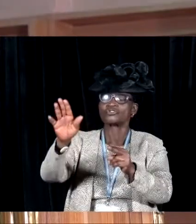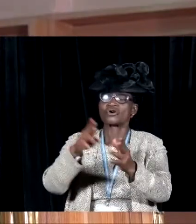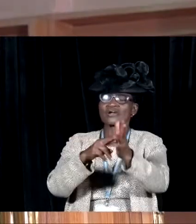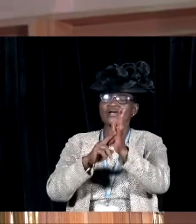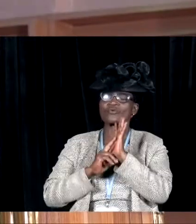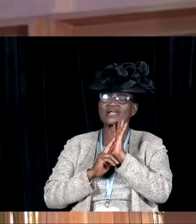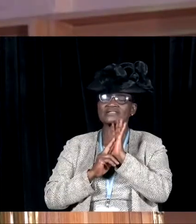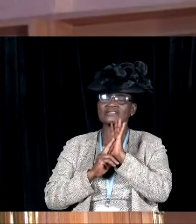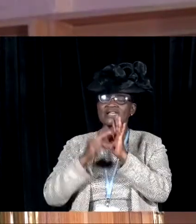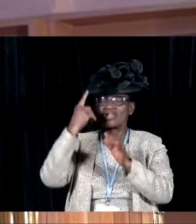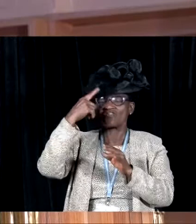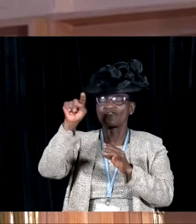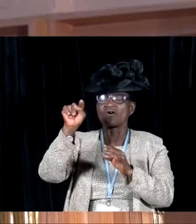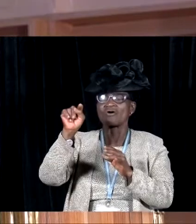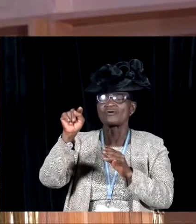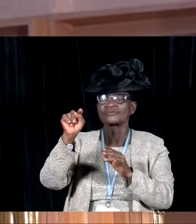request for